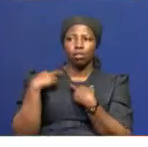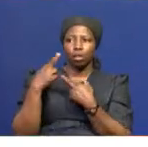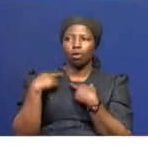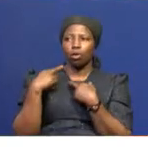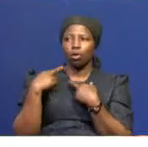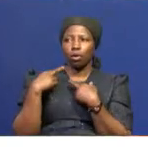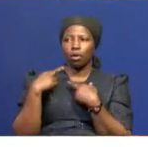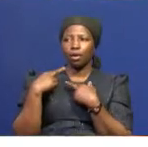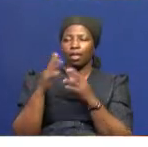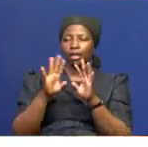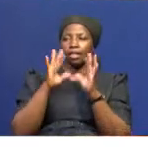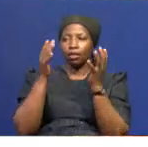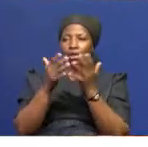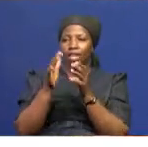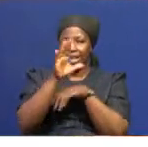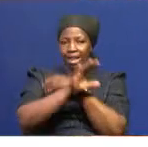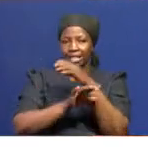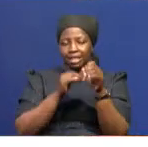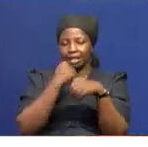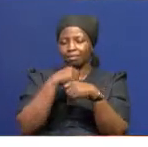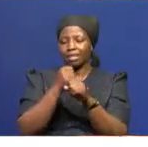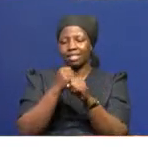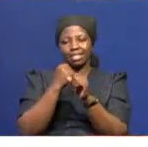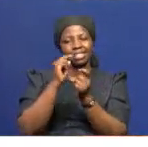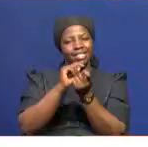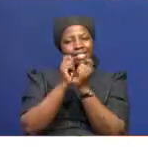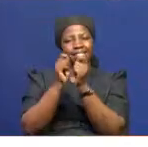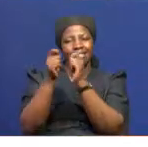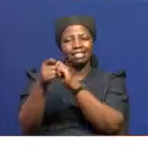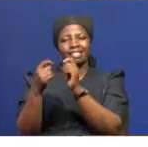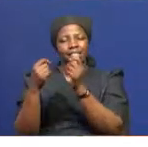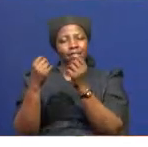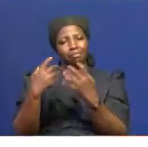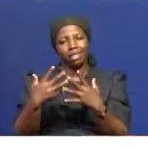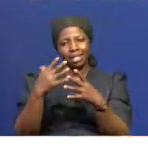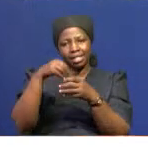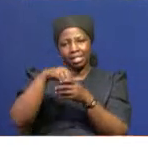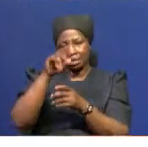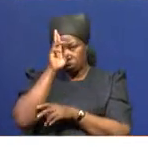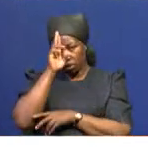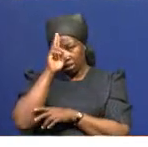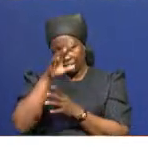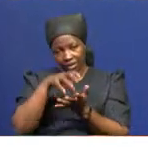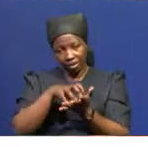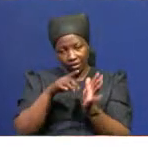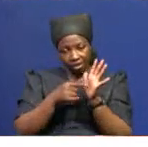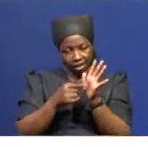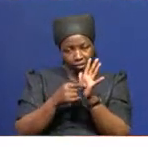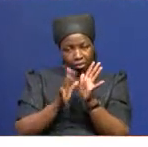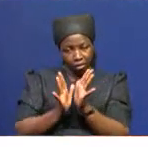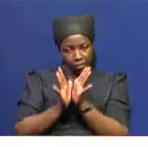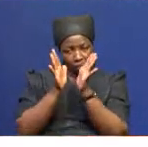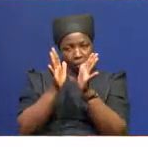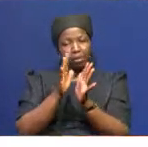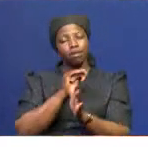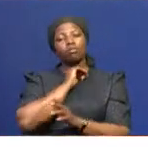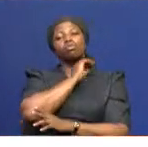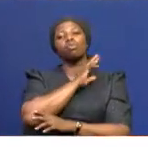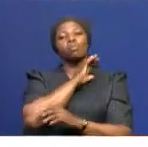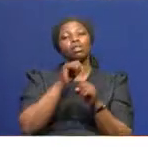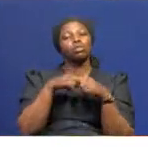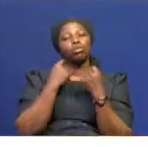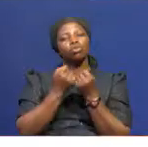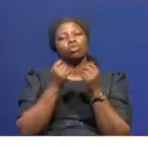Globally, countries have made significant strides in attaining police reforms. Instances such as public outcry,